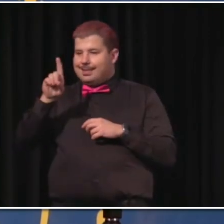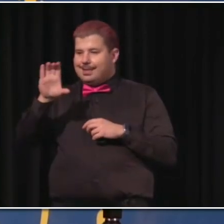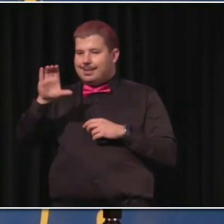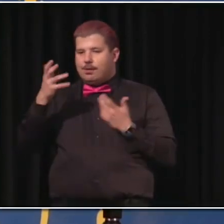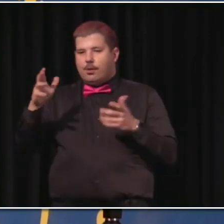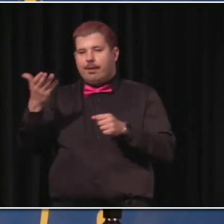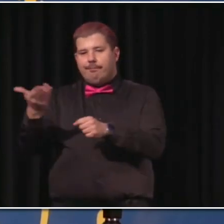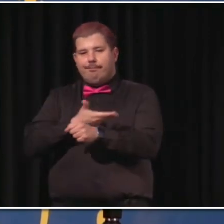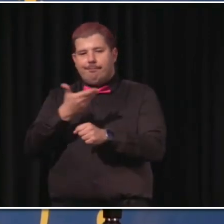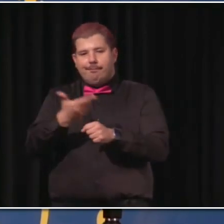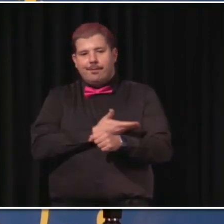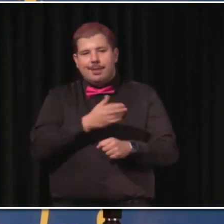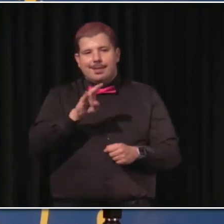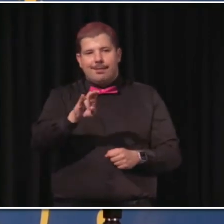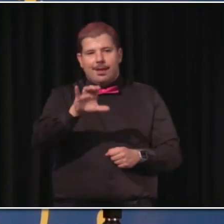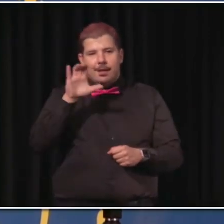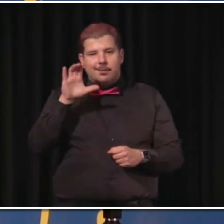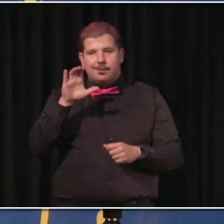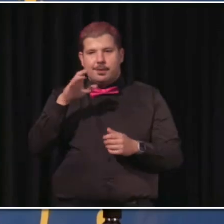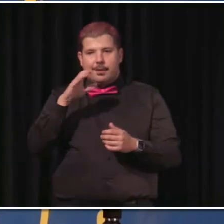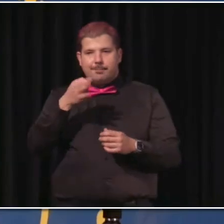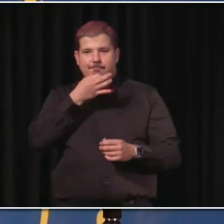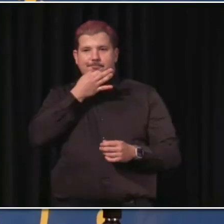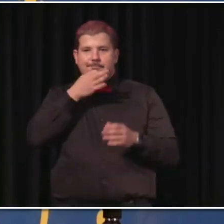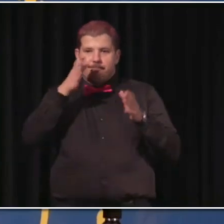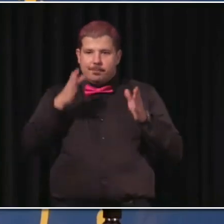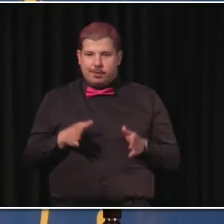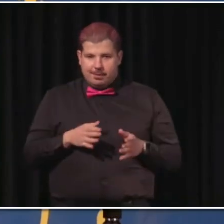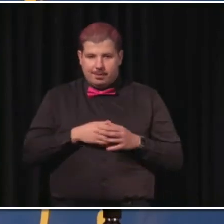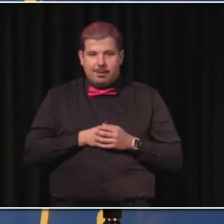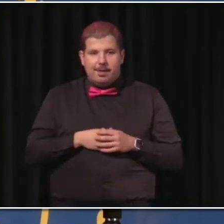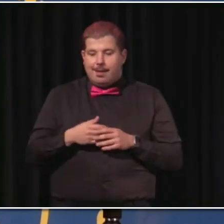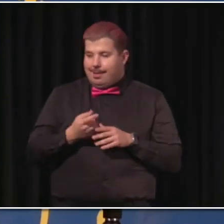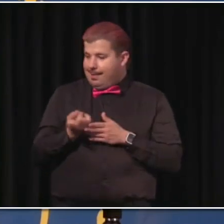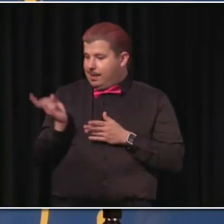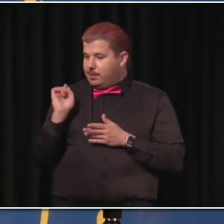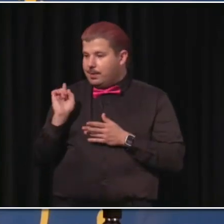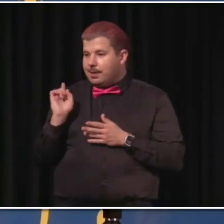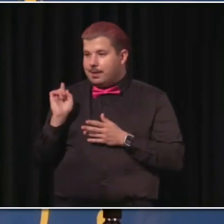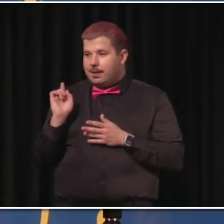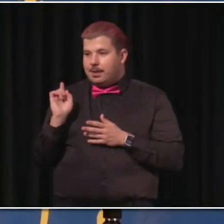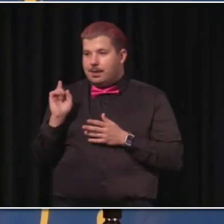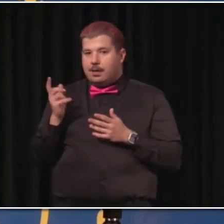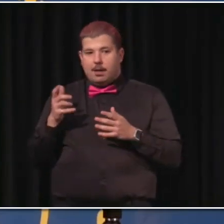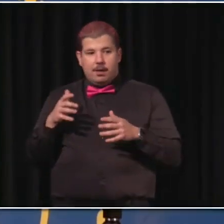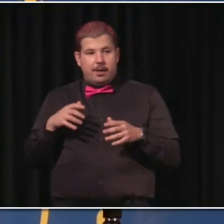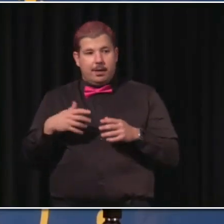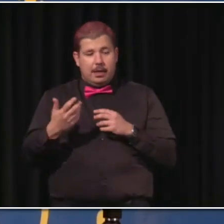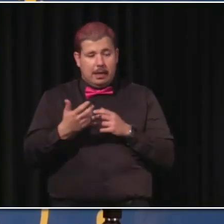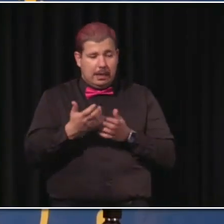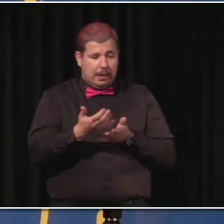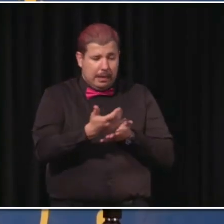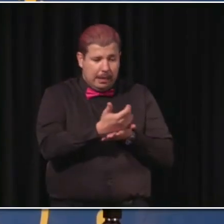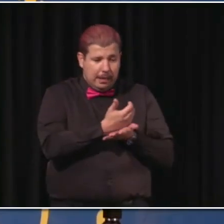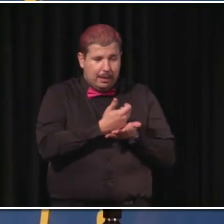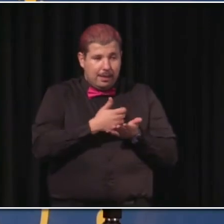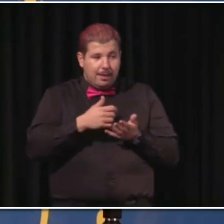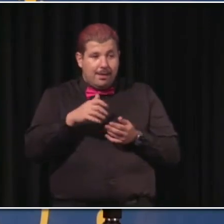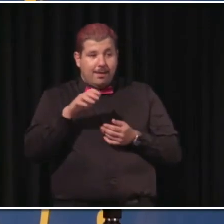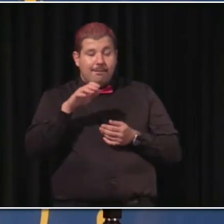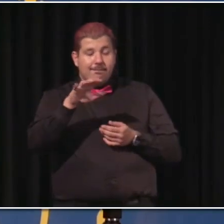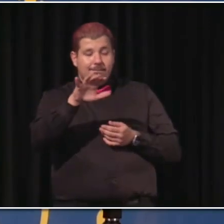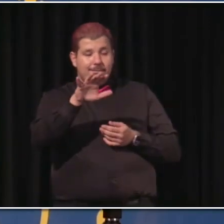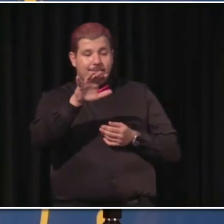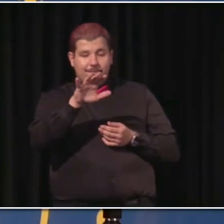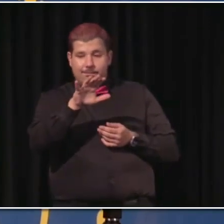over 700 experts. And last week, they clawed back $40 million that had